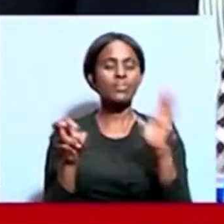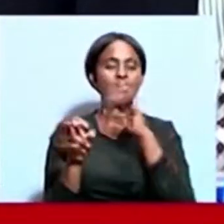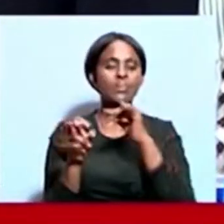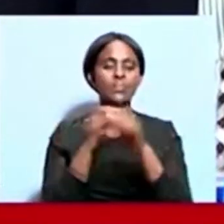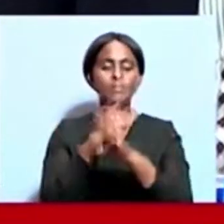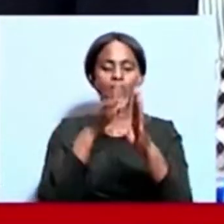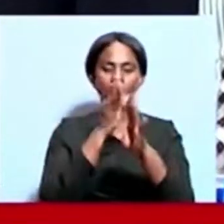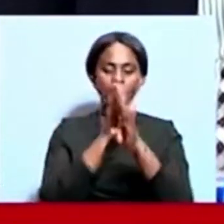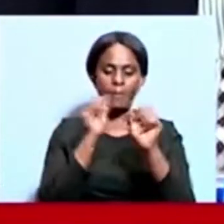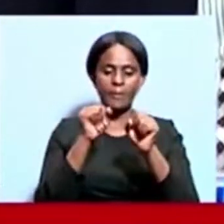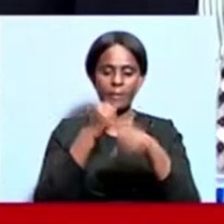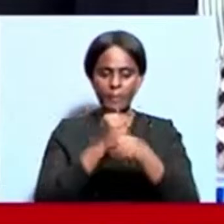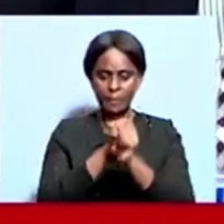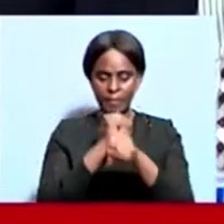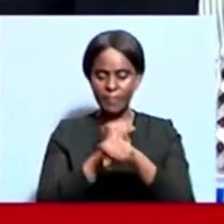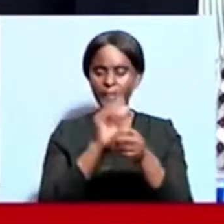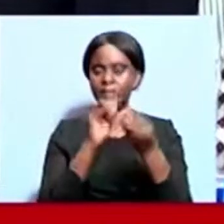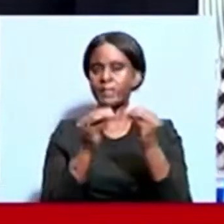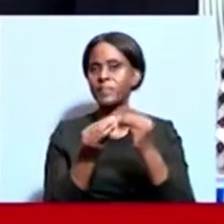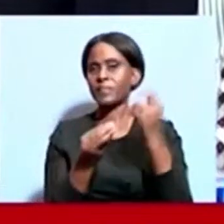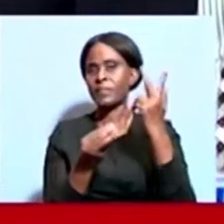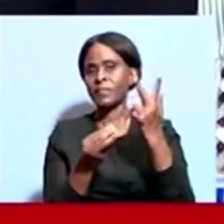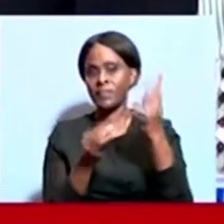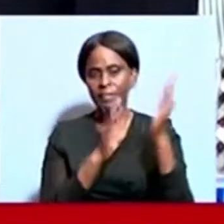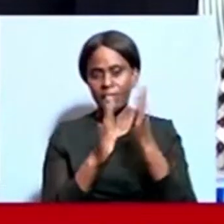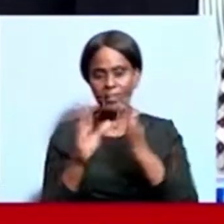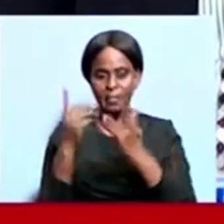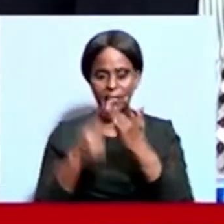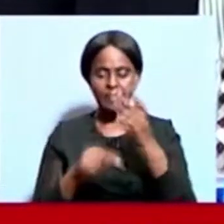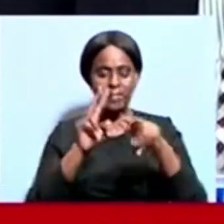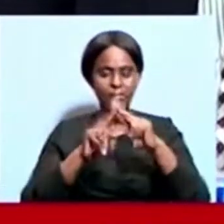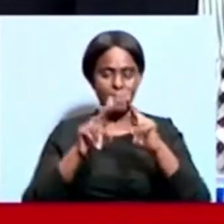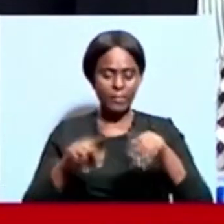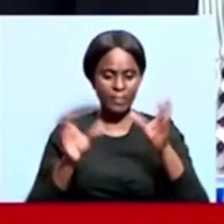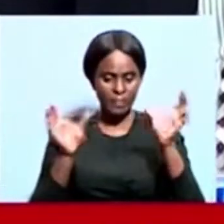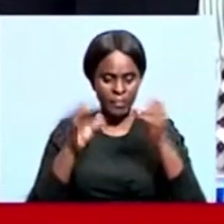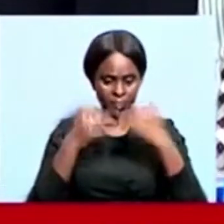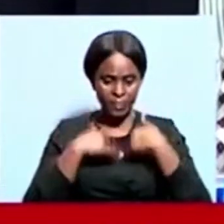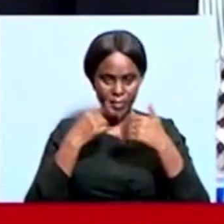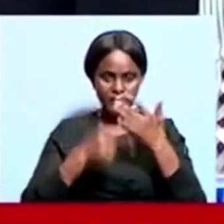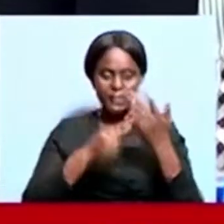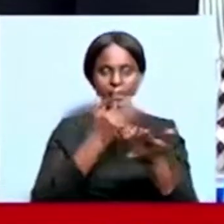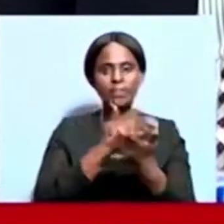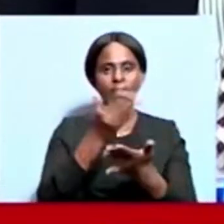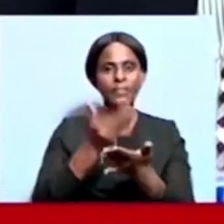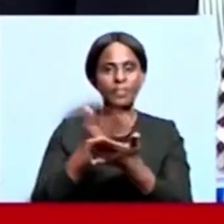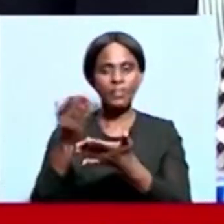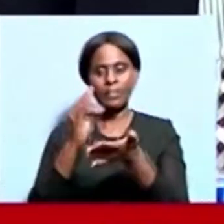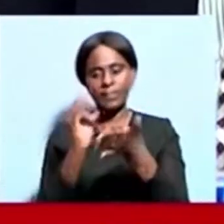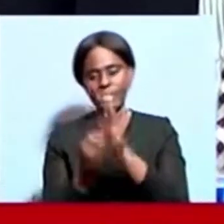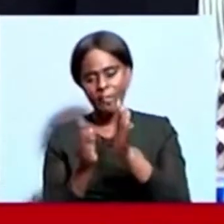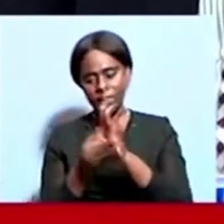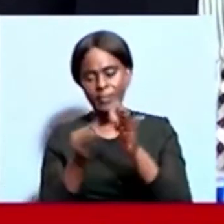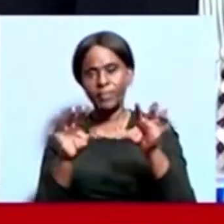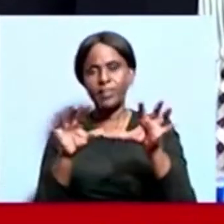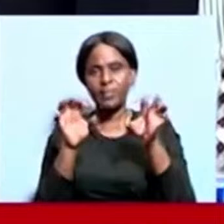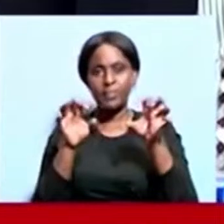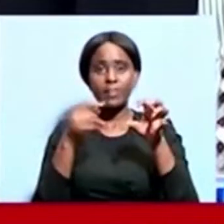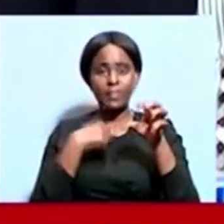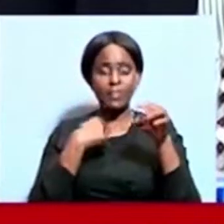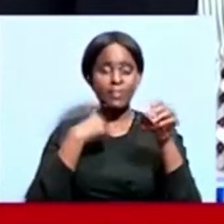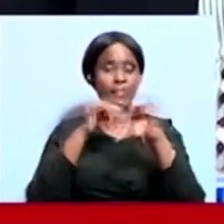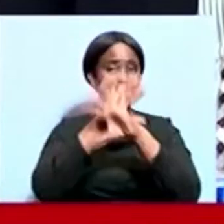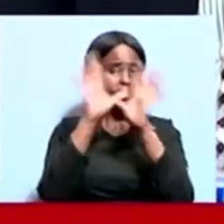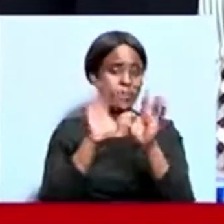reference can be made to Appendix 3. Remedial measures, Chair. The Council has since procured filing cabinets. I wish to clarify, Chair,